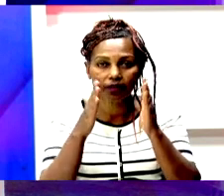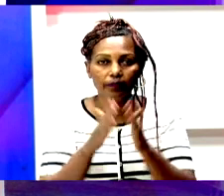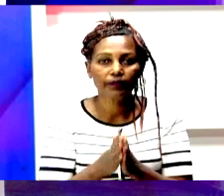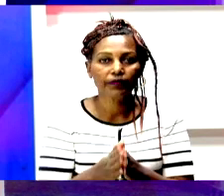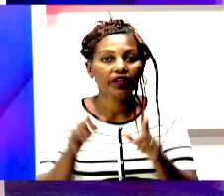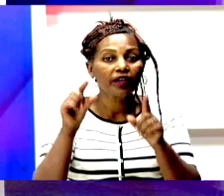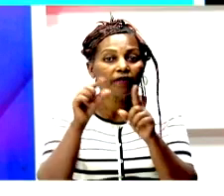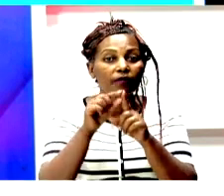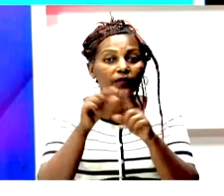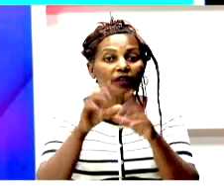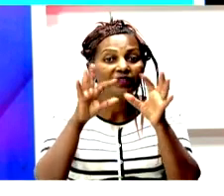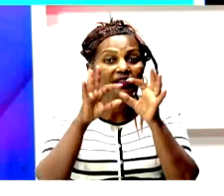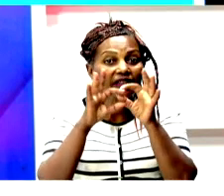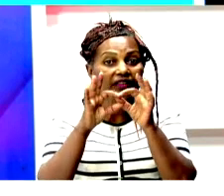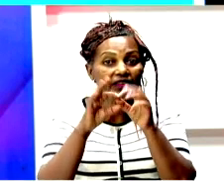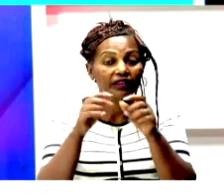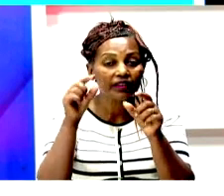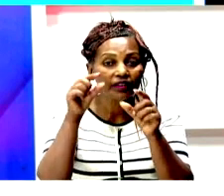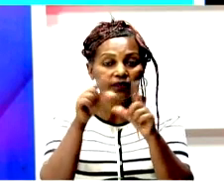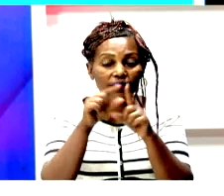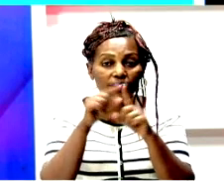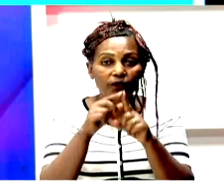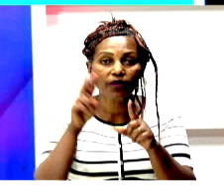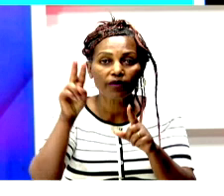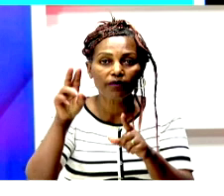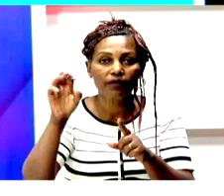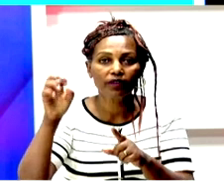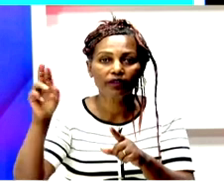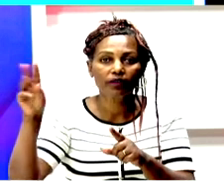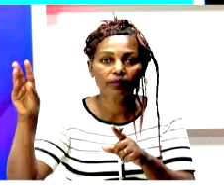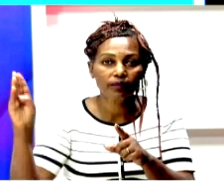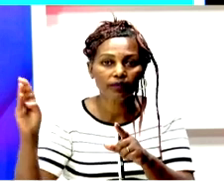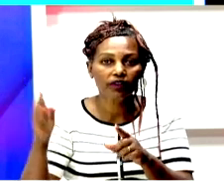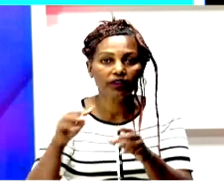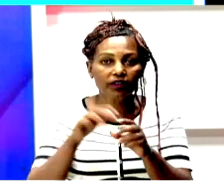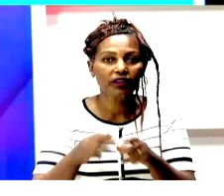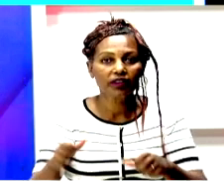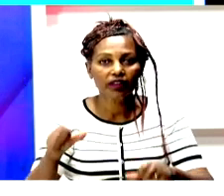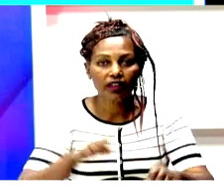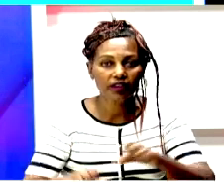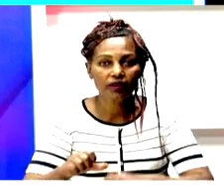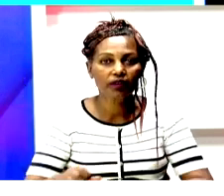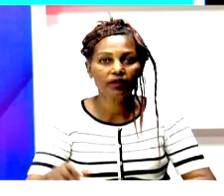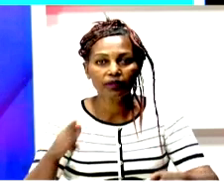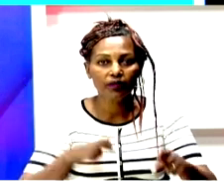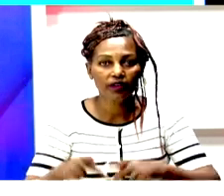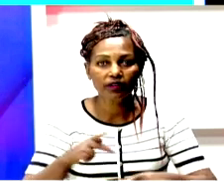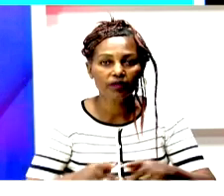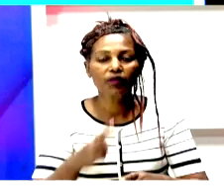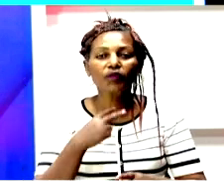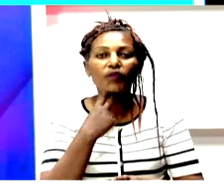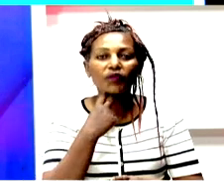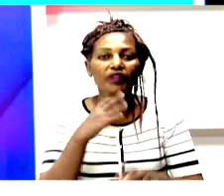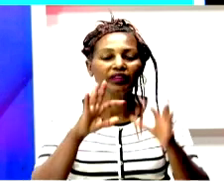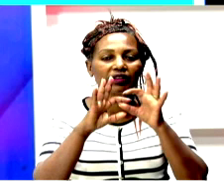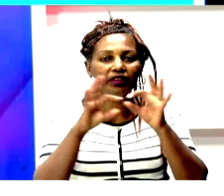and meanings of active and passive voice sentences. Think about the differences of the